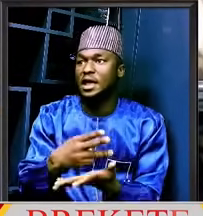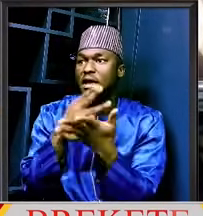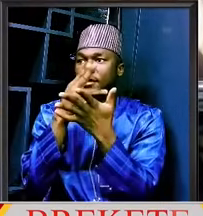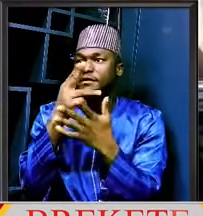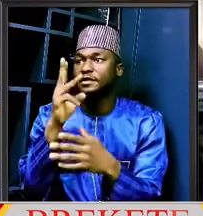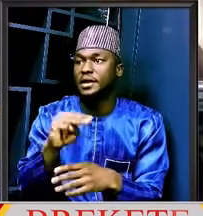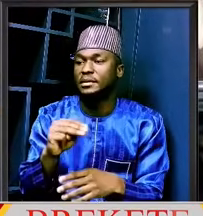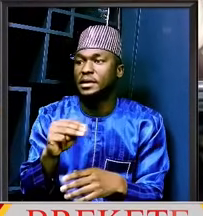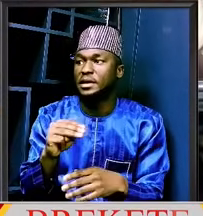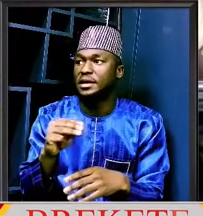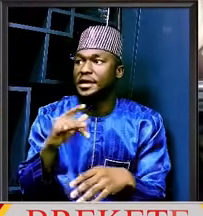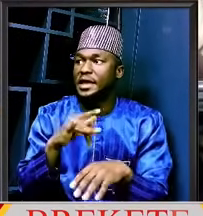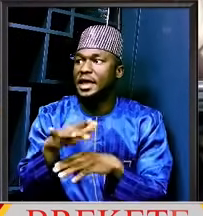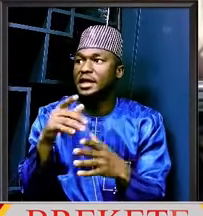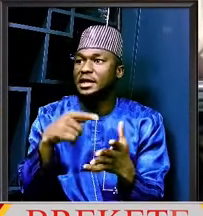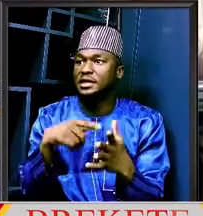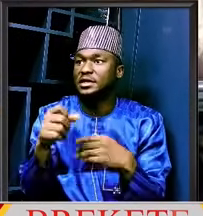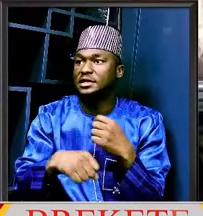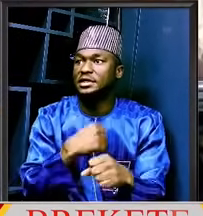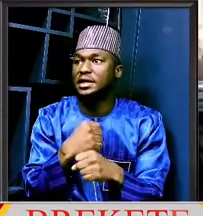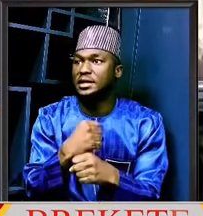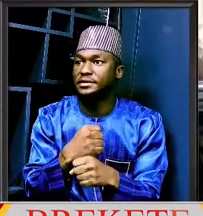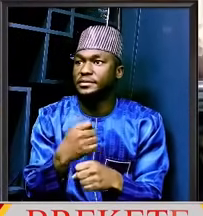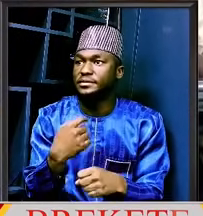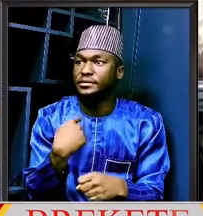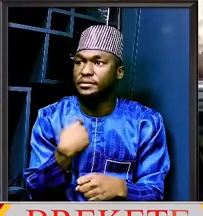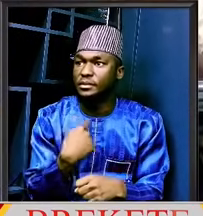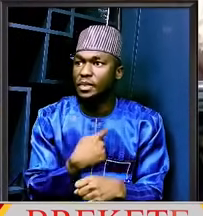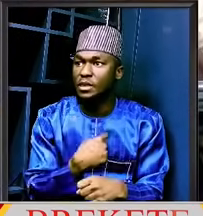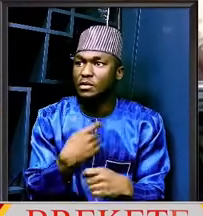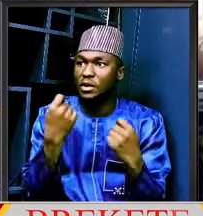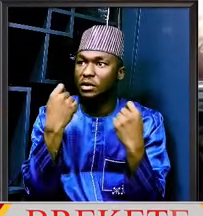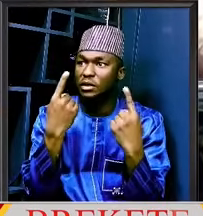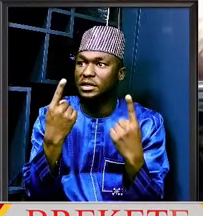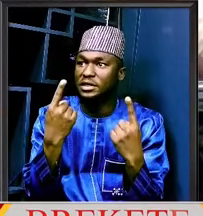this year, we discovered that goats in the community,